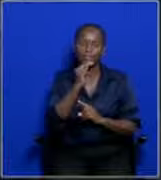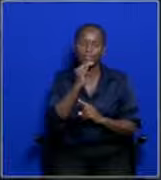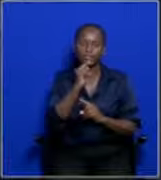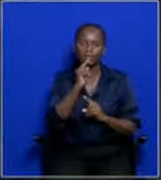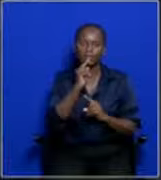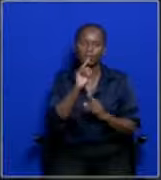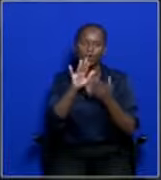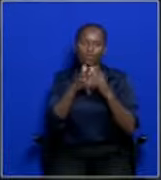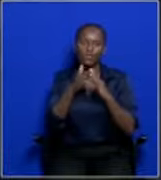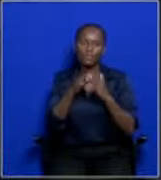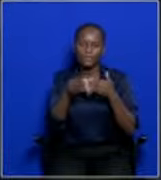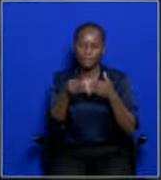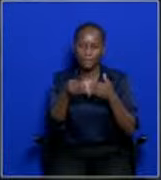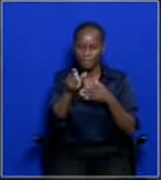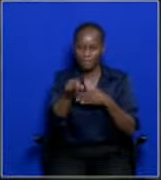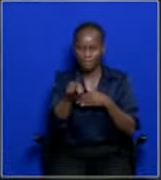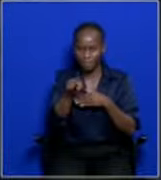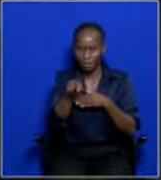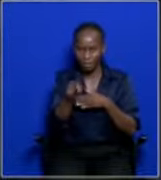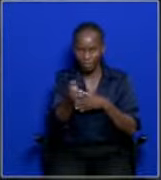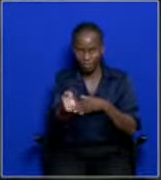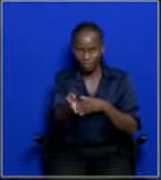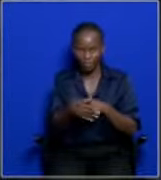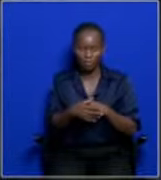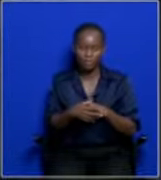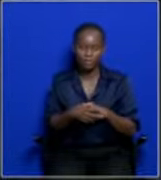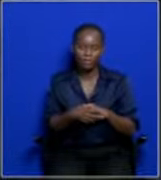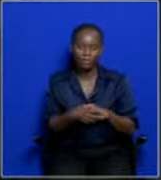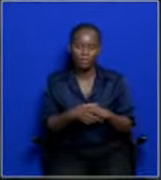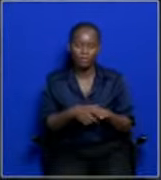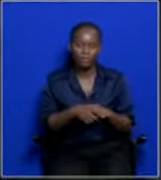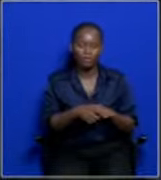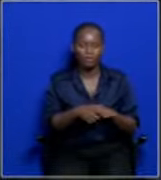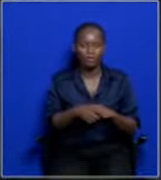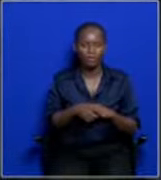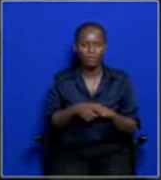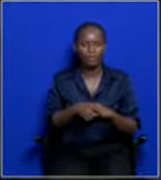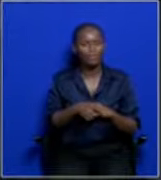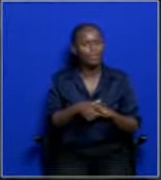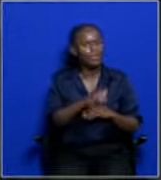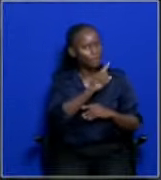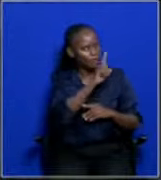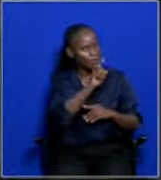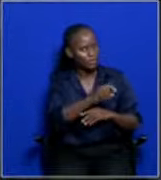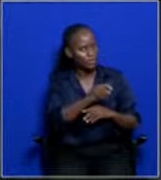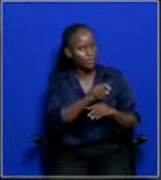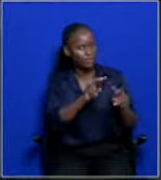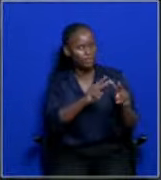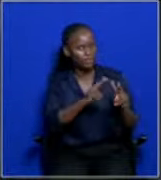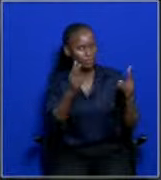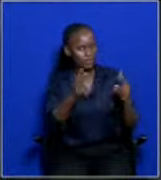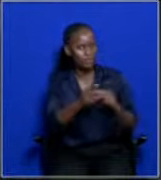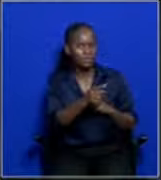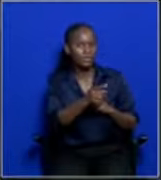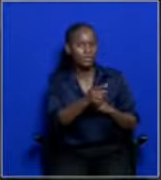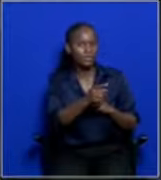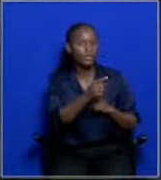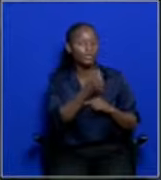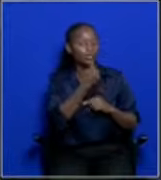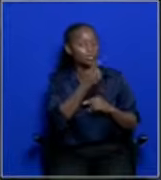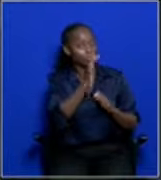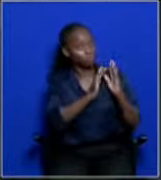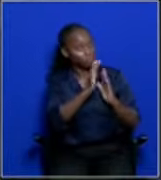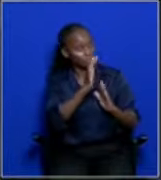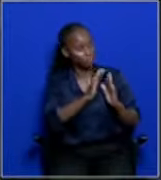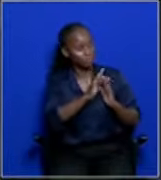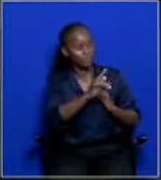question, though. You say you are still going to be filing a recommendation. You say you're still going